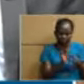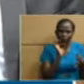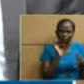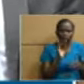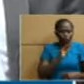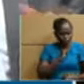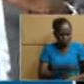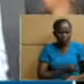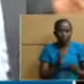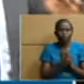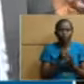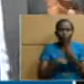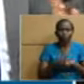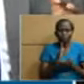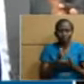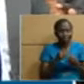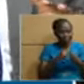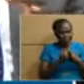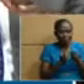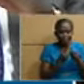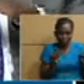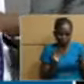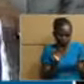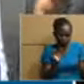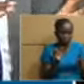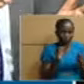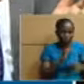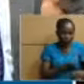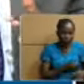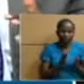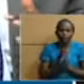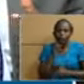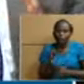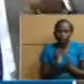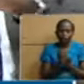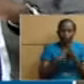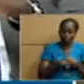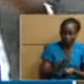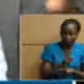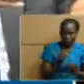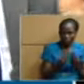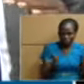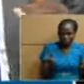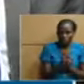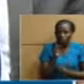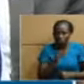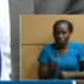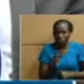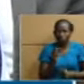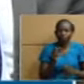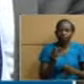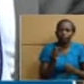with disabilities, because I think the challenges are slightly different between women and men with disabilities, children and older people with